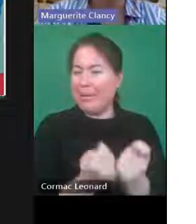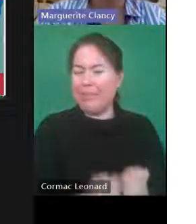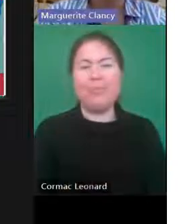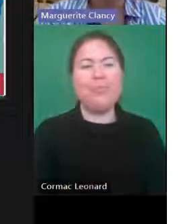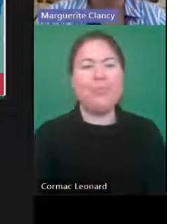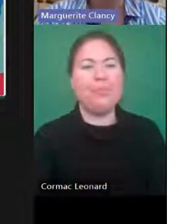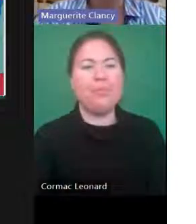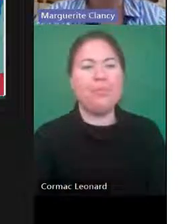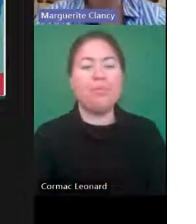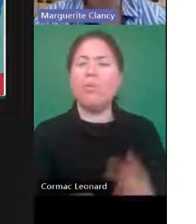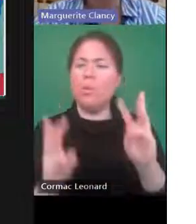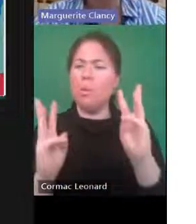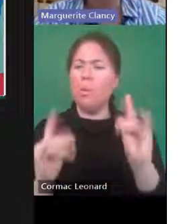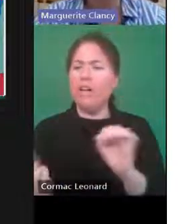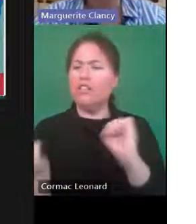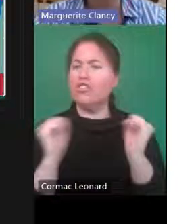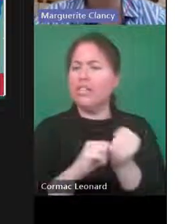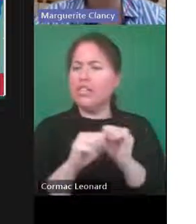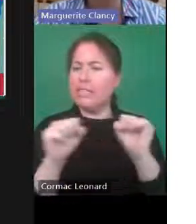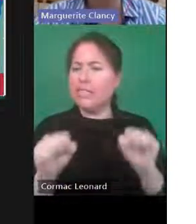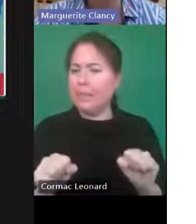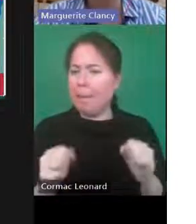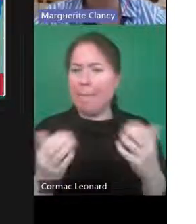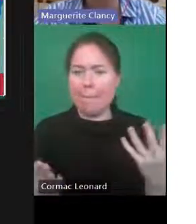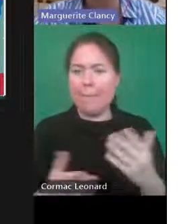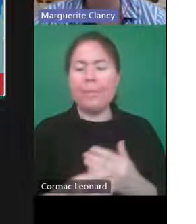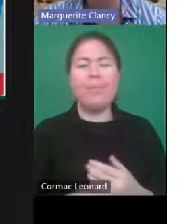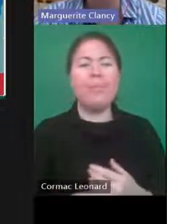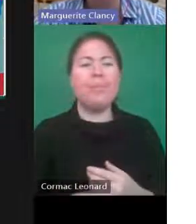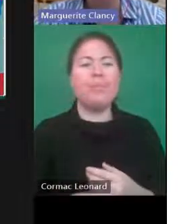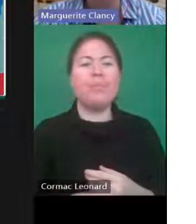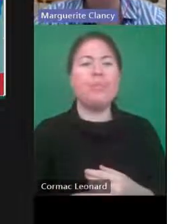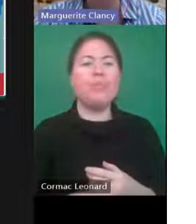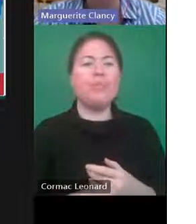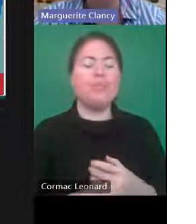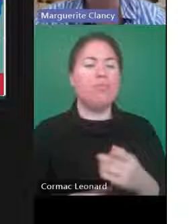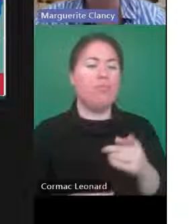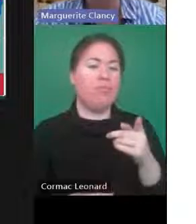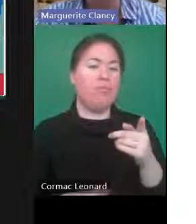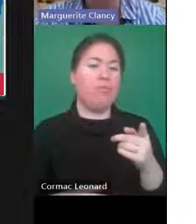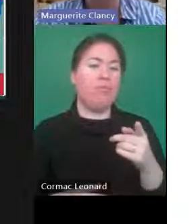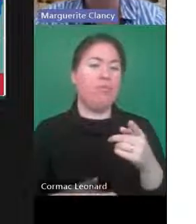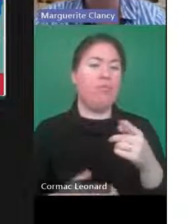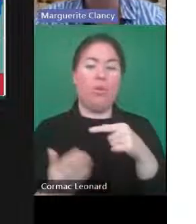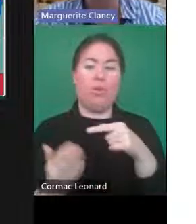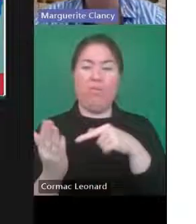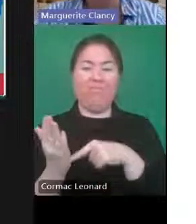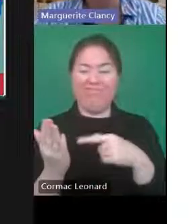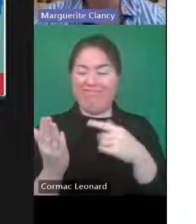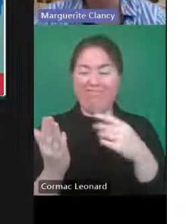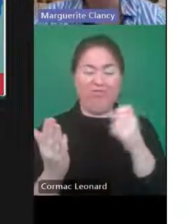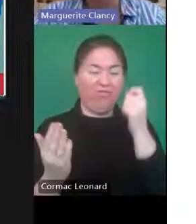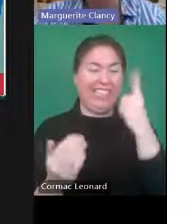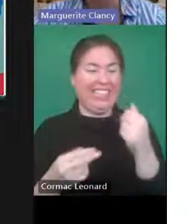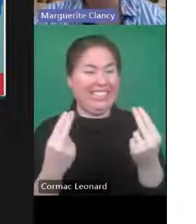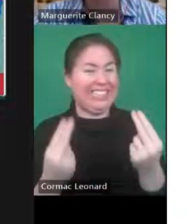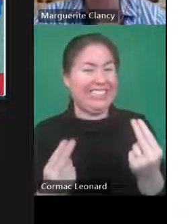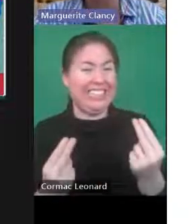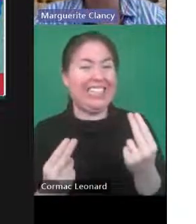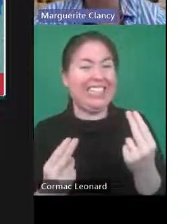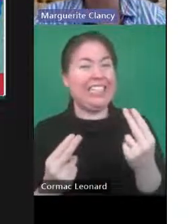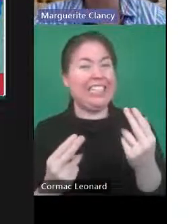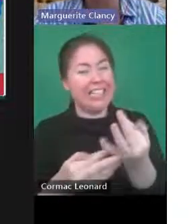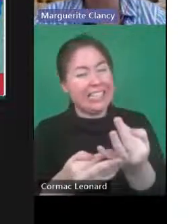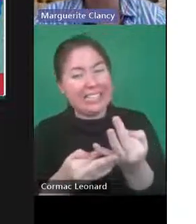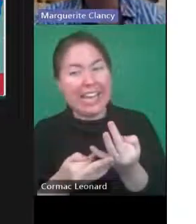changing, first of all, I suppose there was a requirement to have a secure national system.